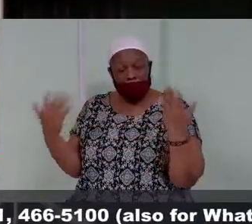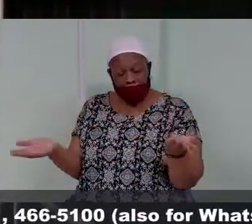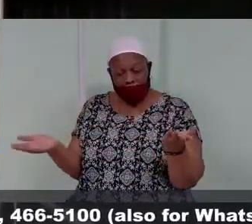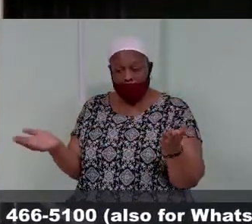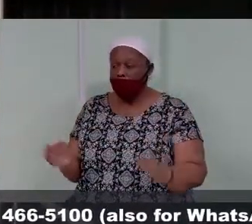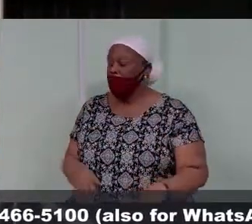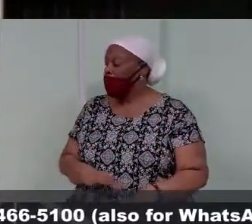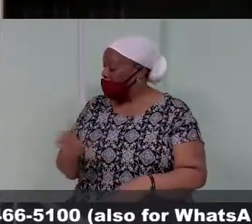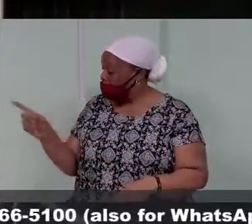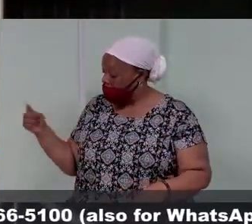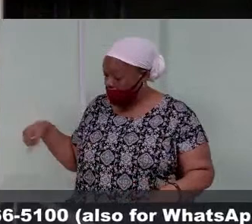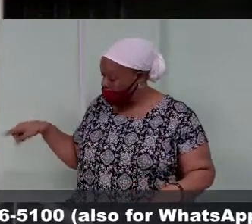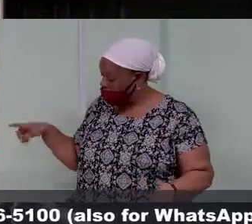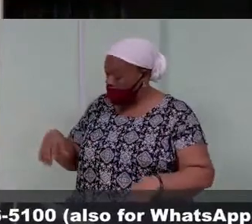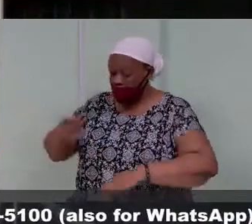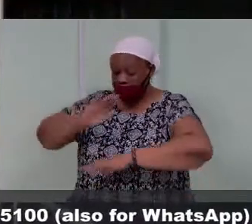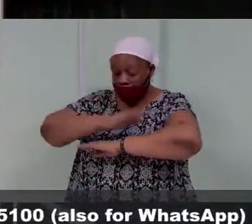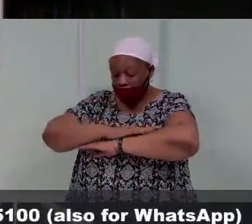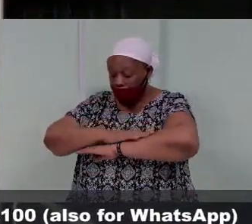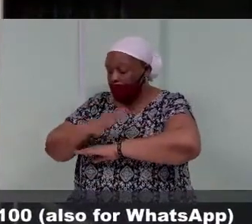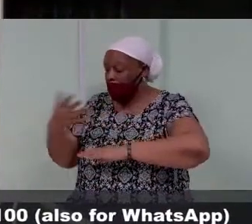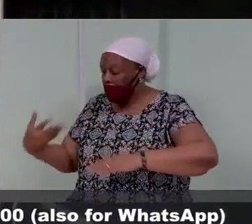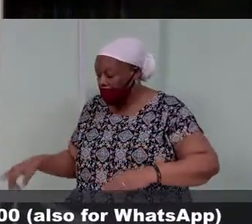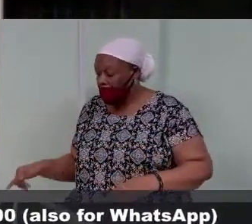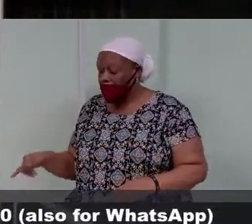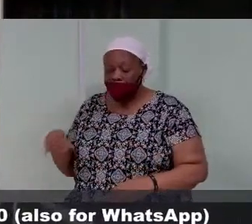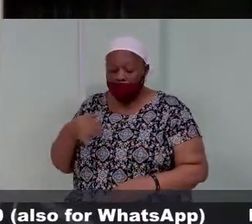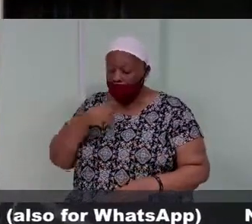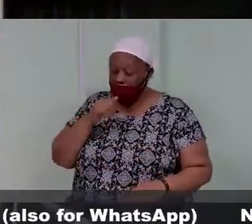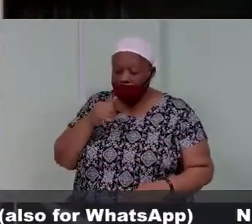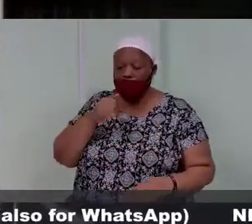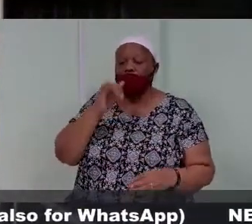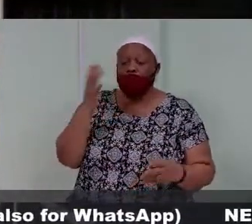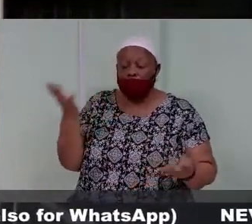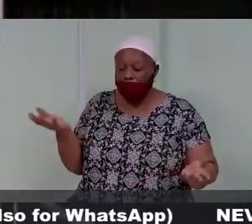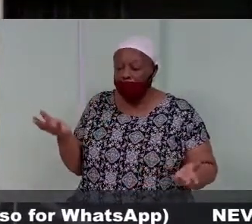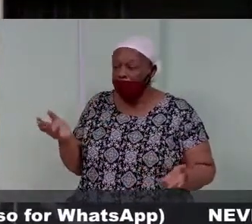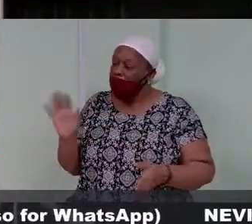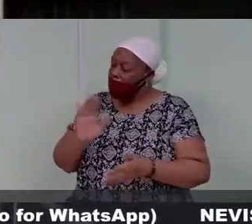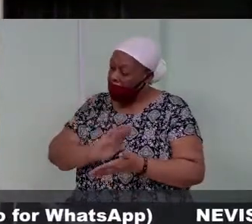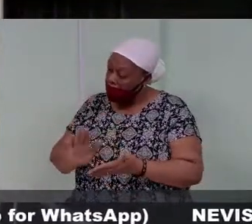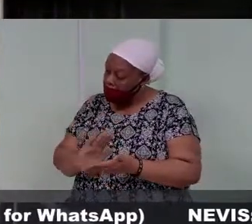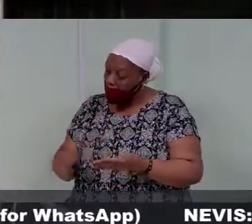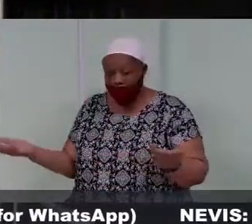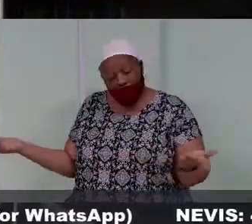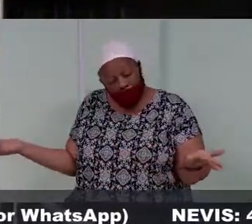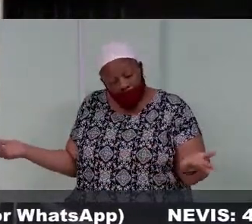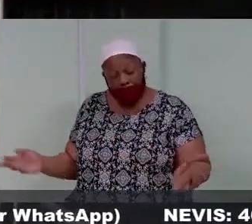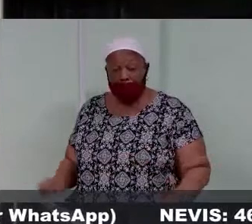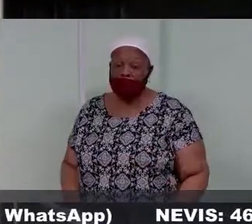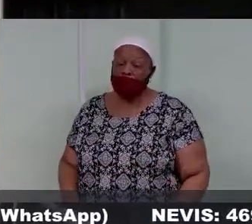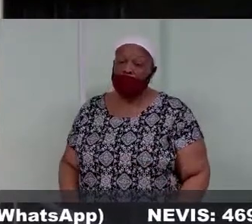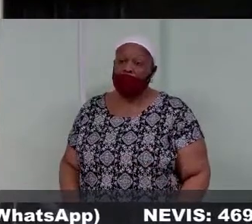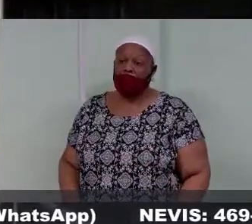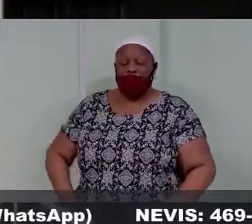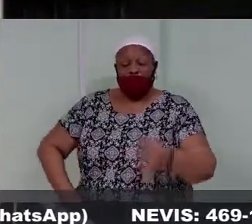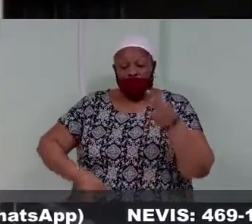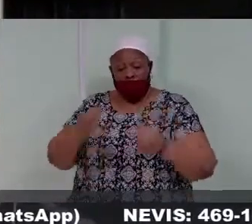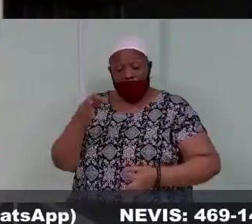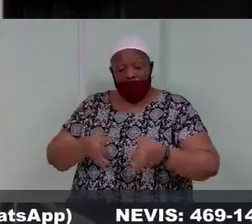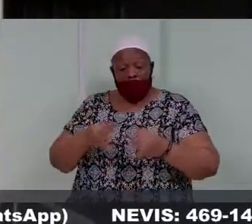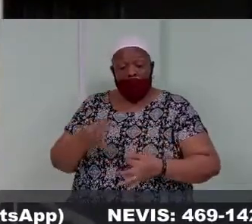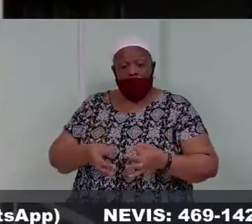must be sanitized, and that is the responsibility of the organizers. So again, we appeal to organizers of these events. Should you be granted